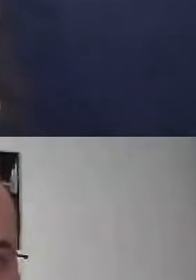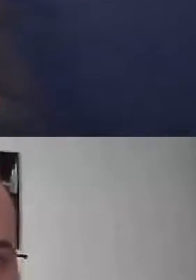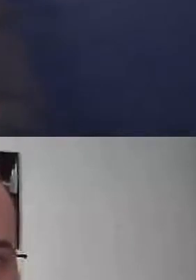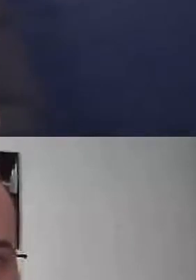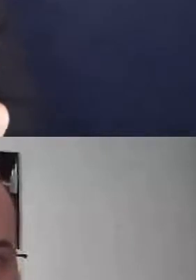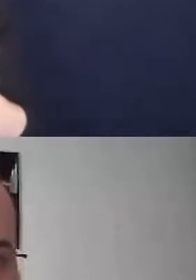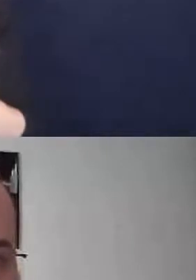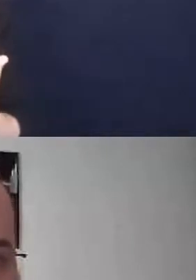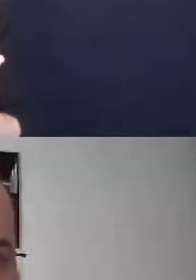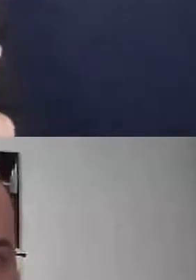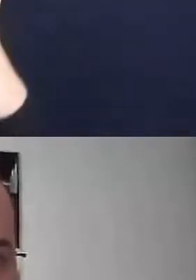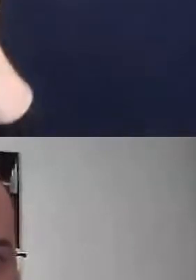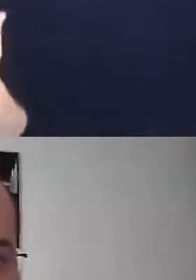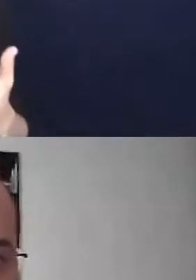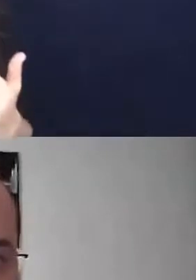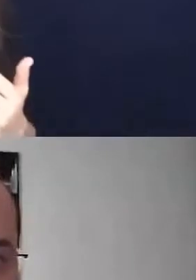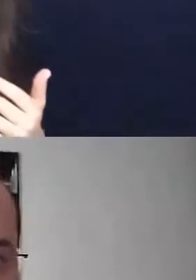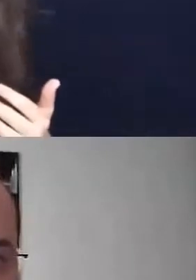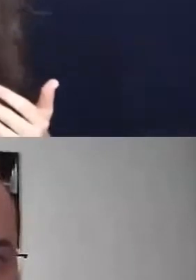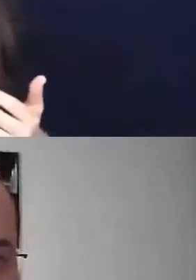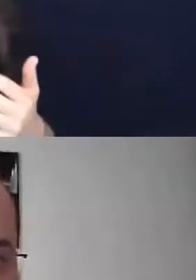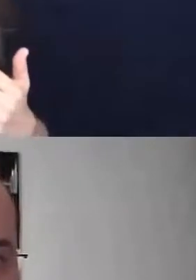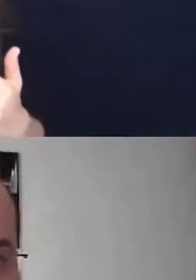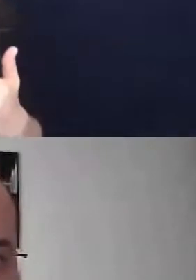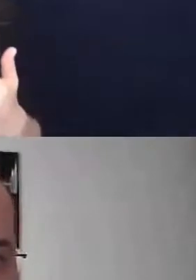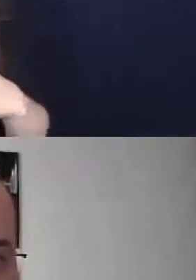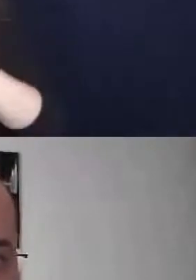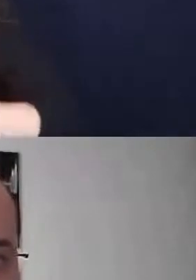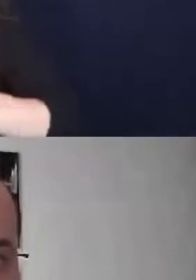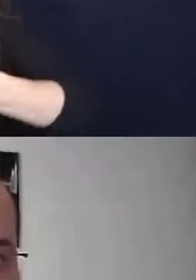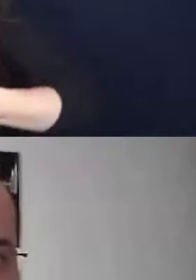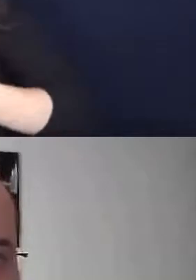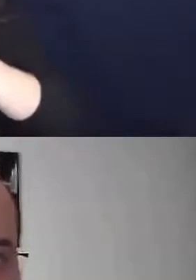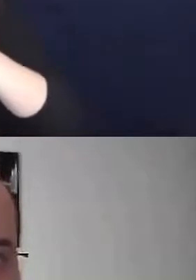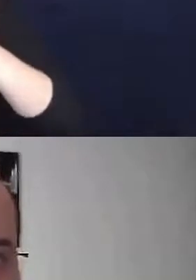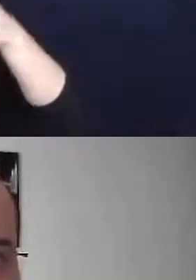were looking at developing something as a product to be used by a user